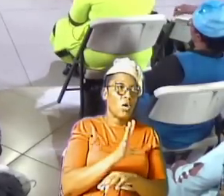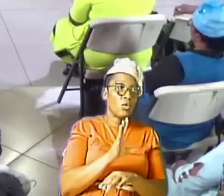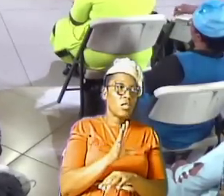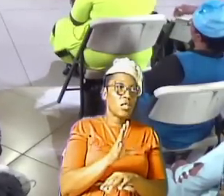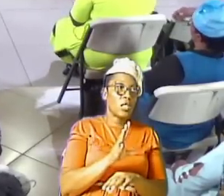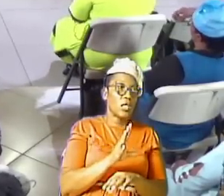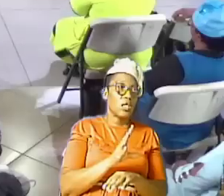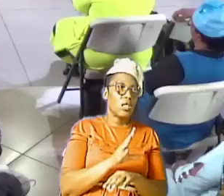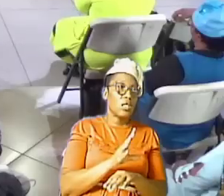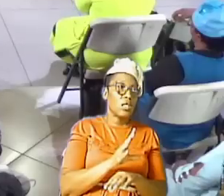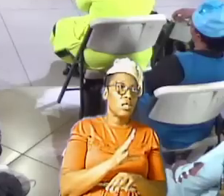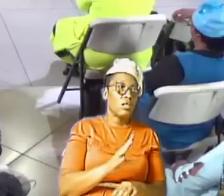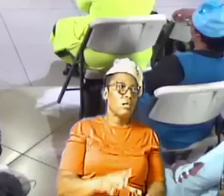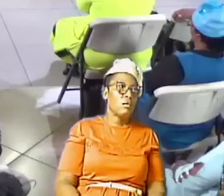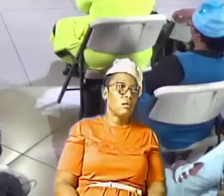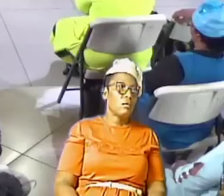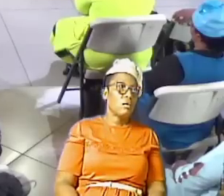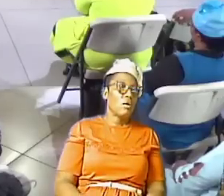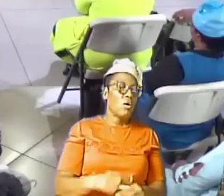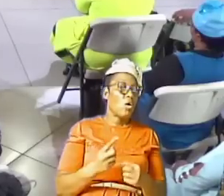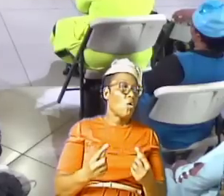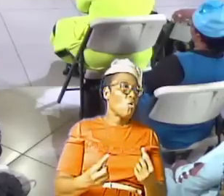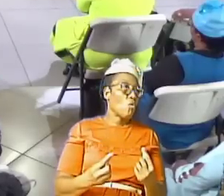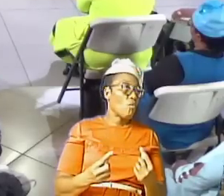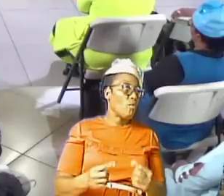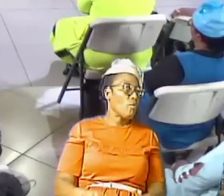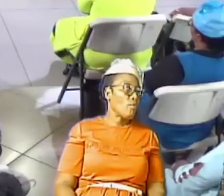your photograph. God bless you.